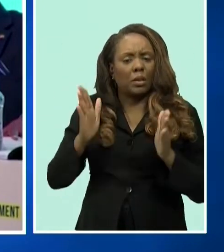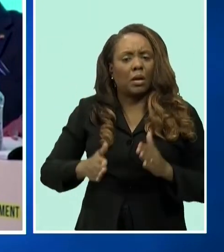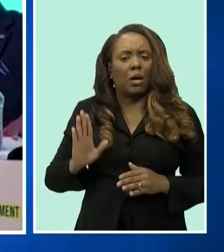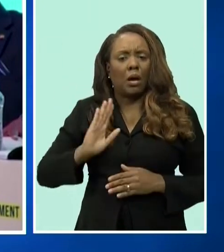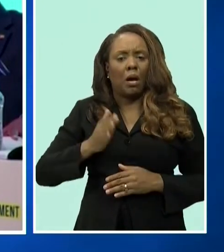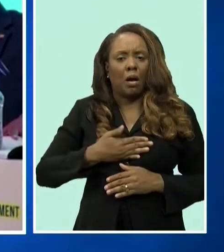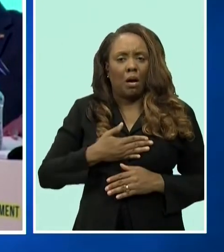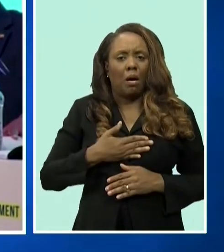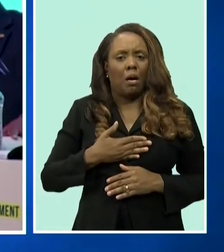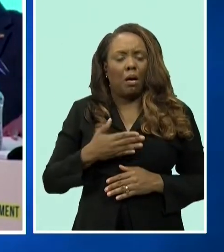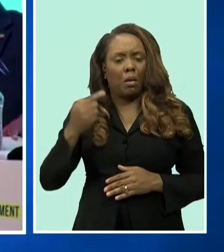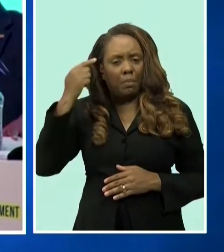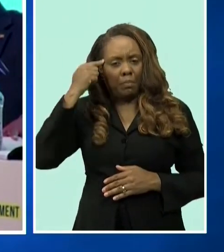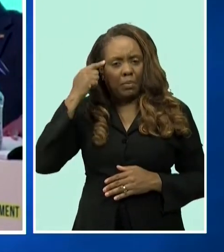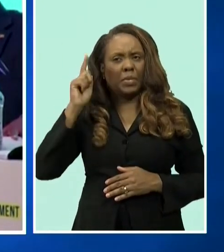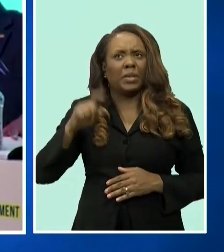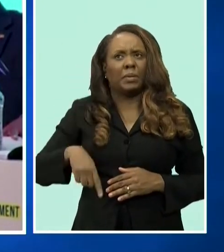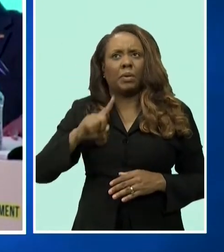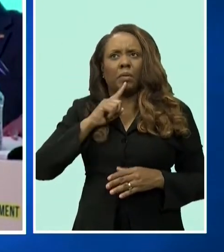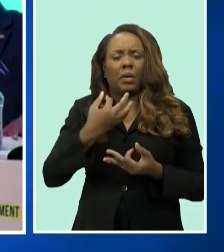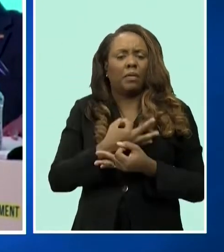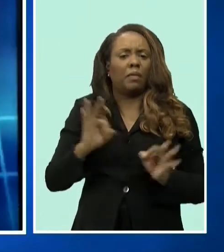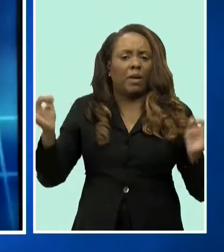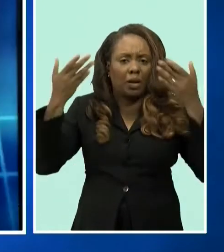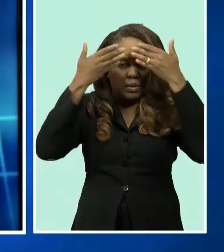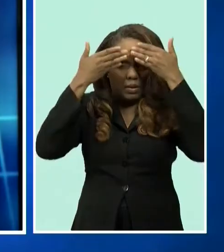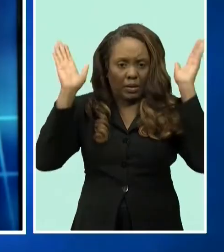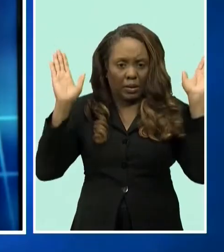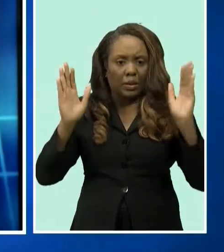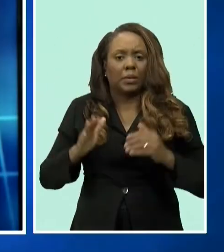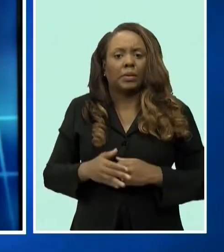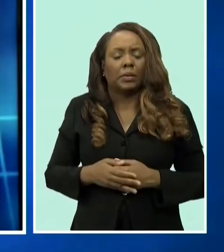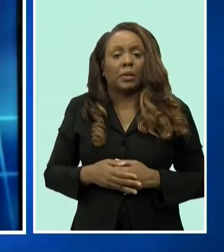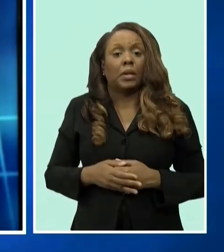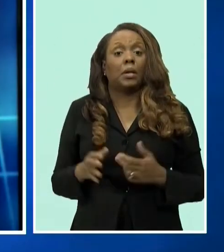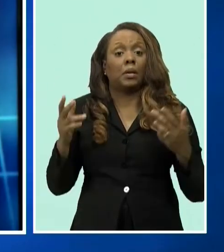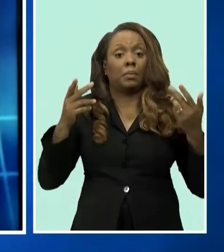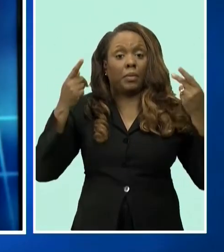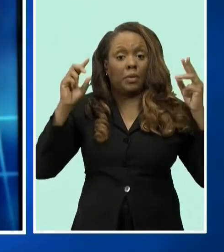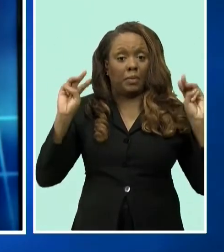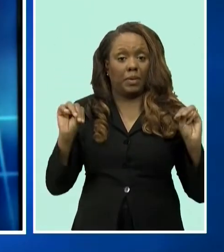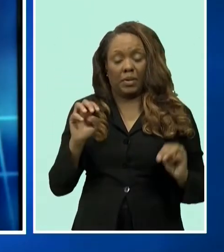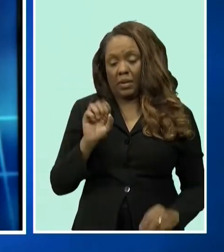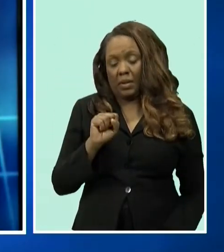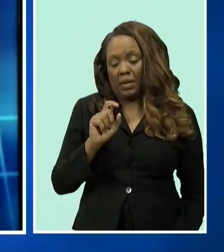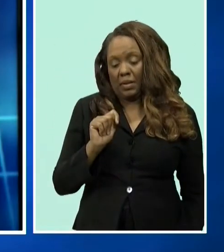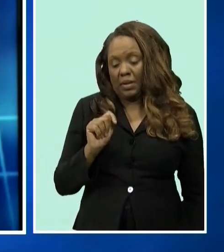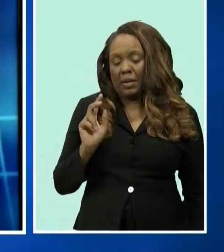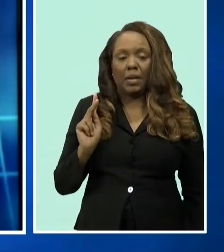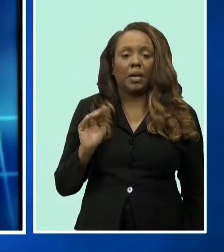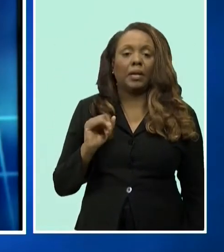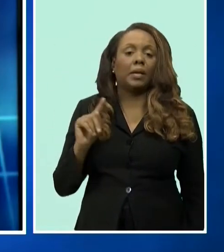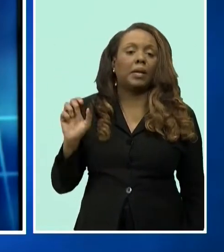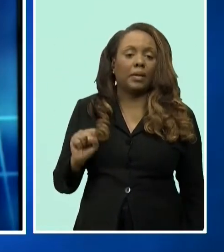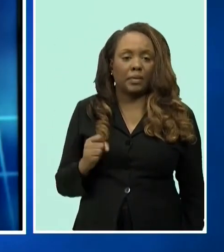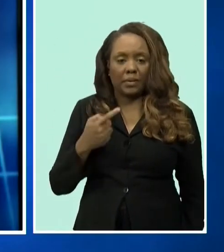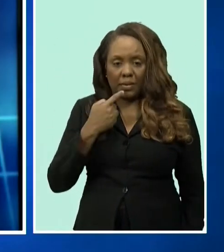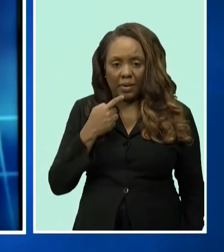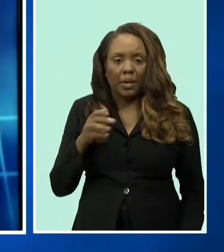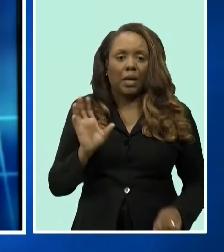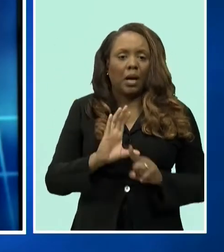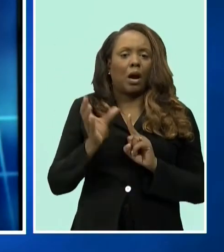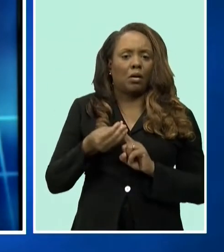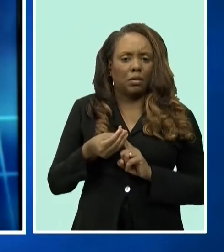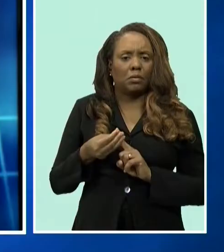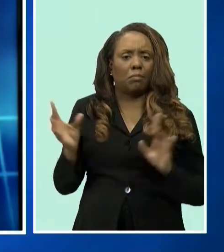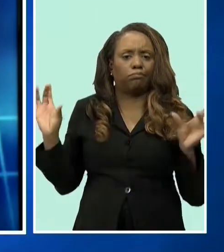emancipate ourselves from mental slavery. Prime Minister of St. Kitts and Nevis, Dr. Terence Drew, says cultural links